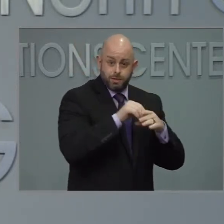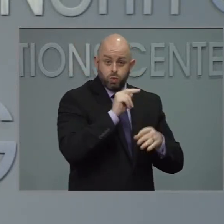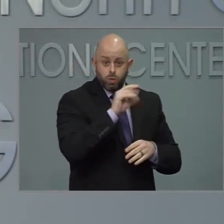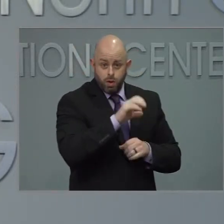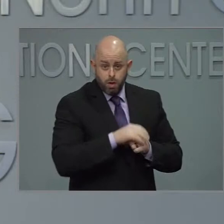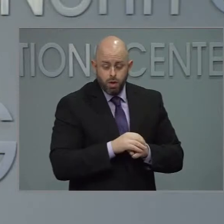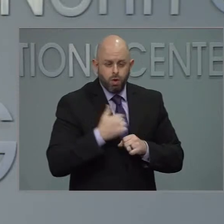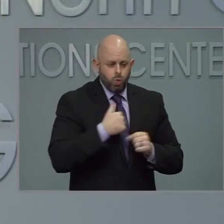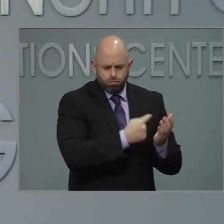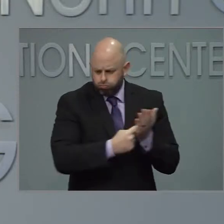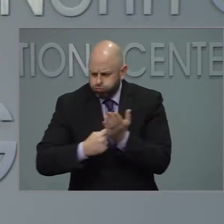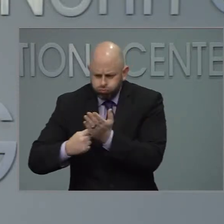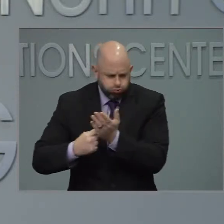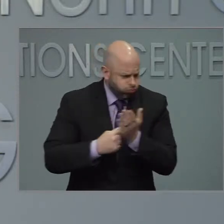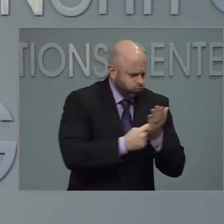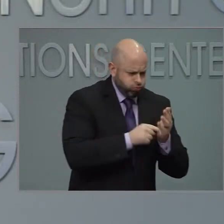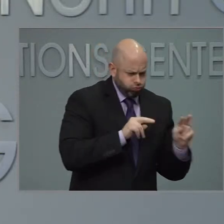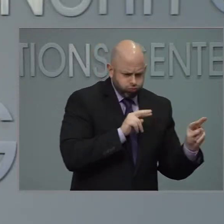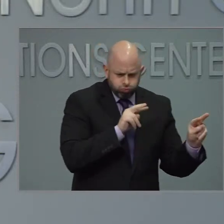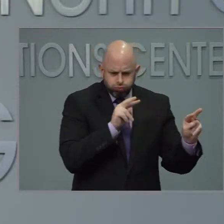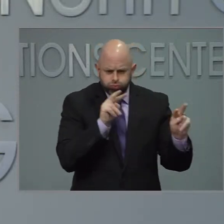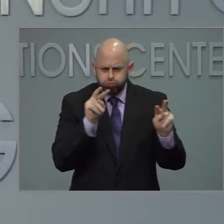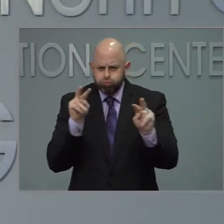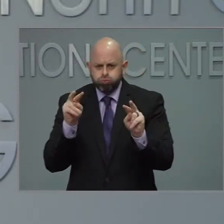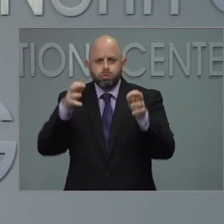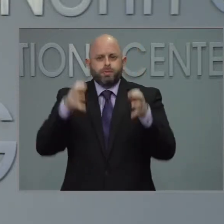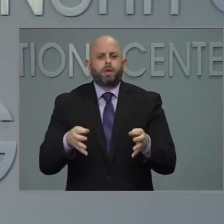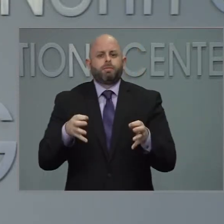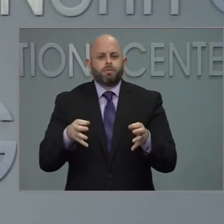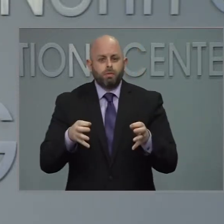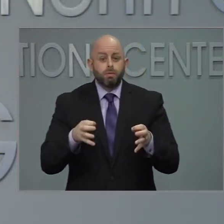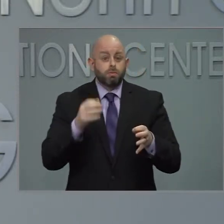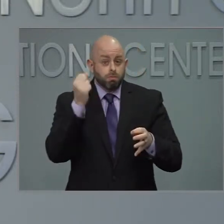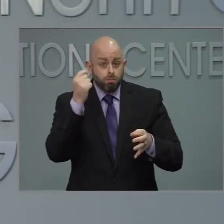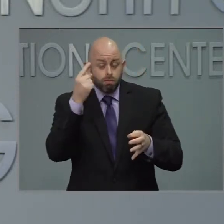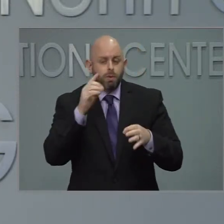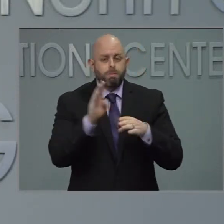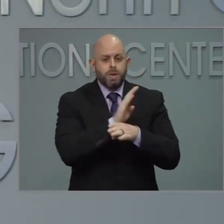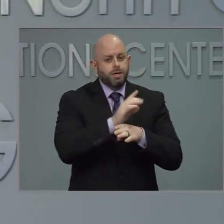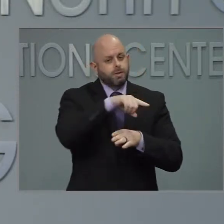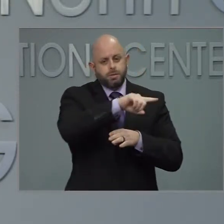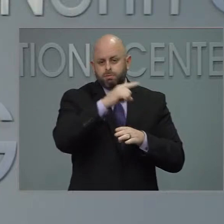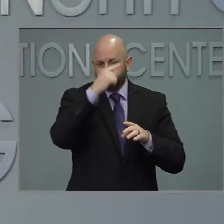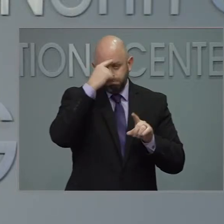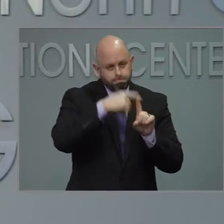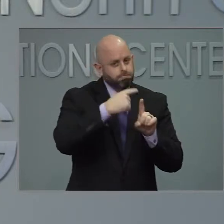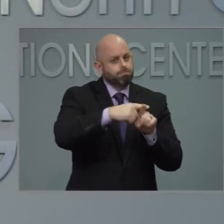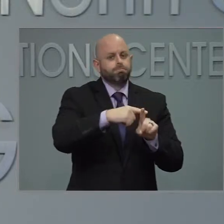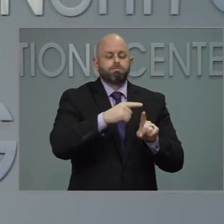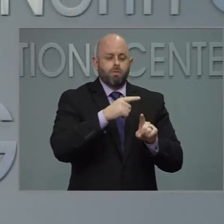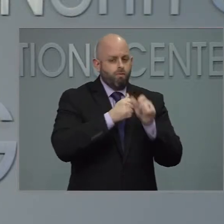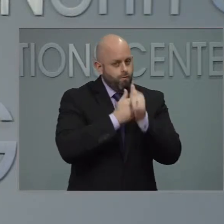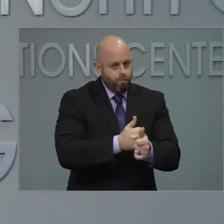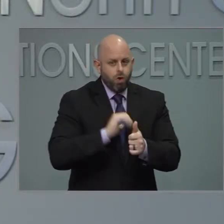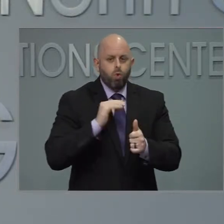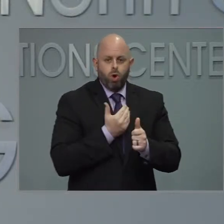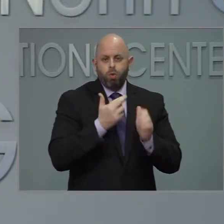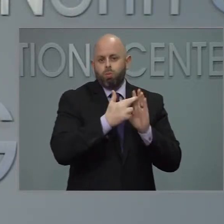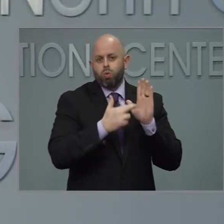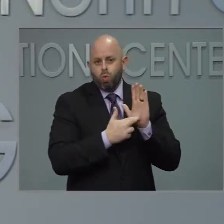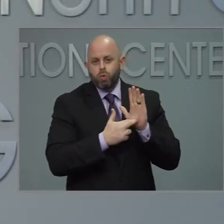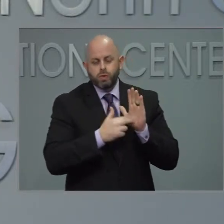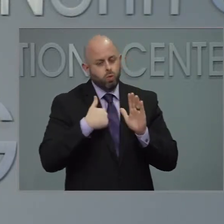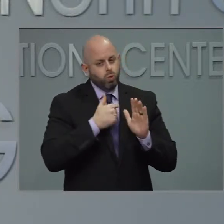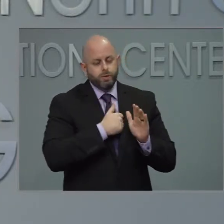Carolina who have contributed greatly to the kinds of protocols that we have put in place. So